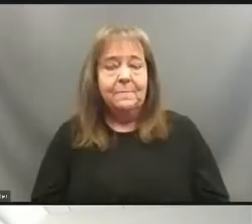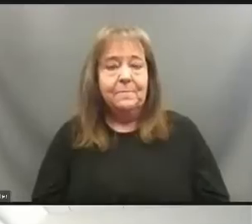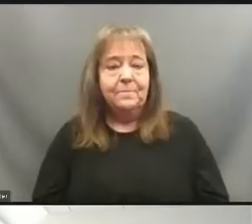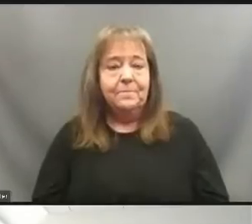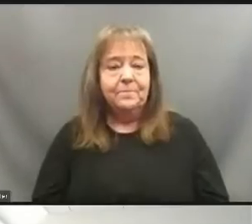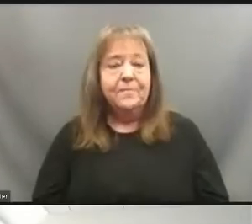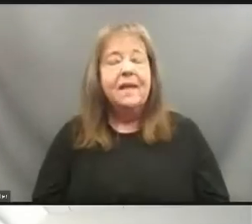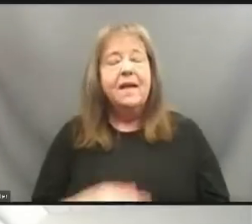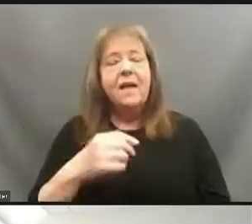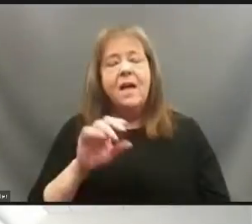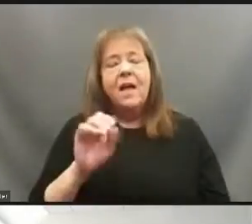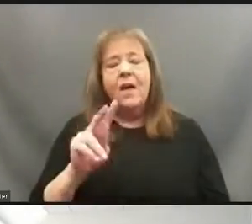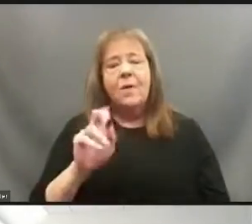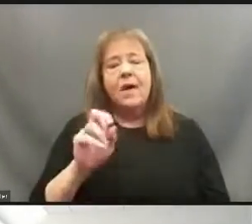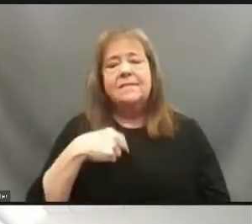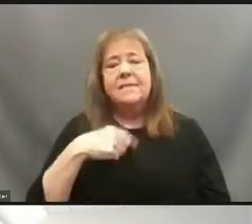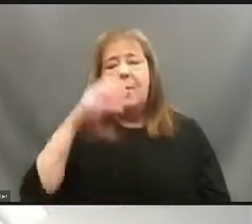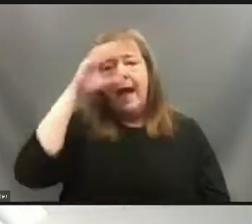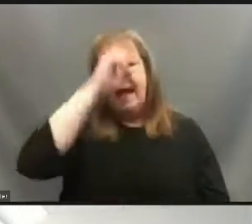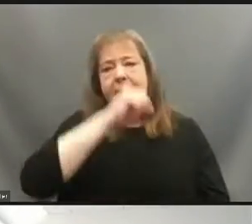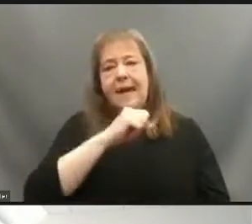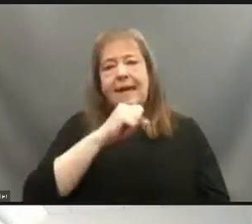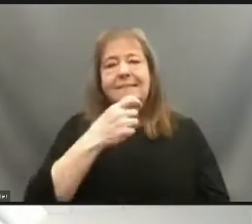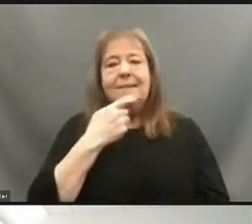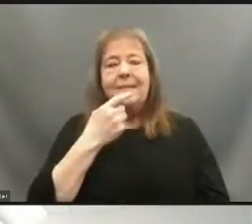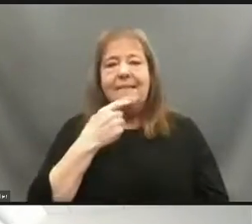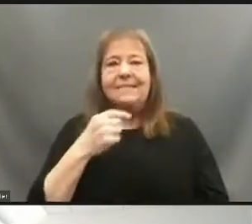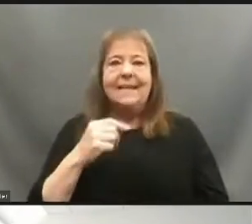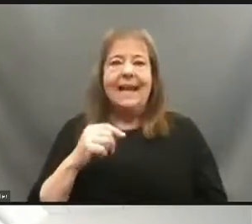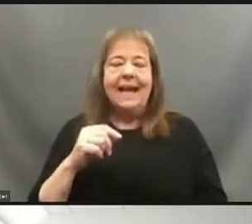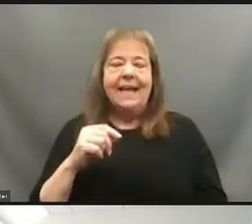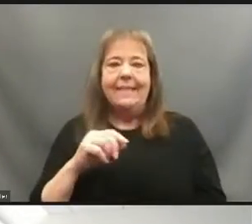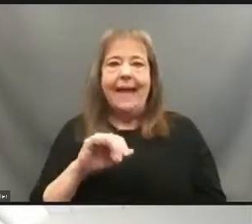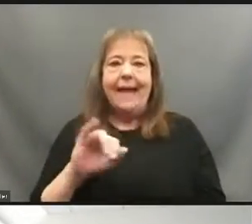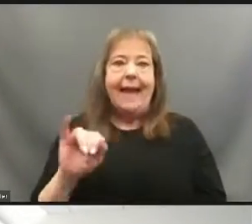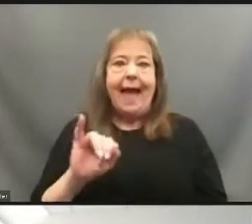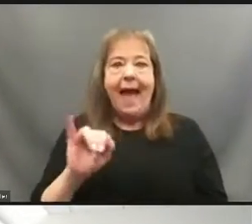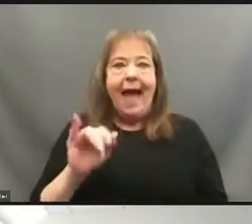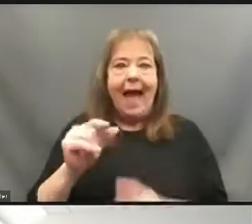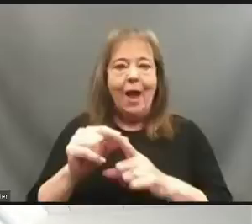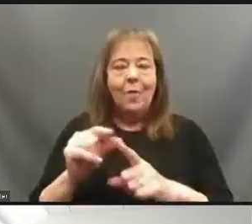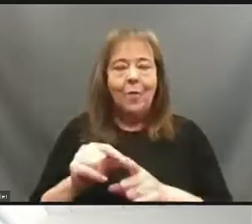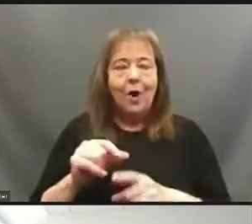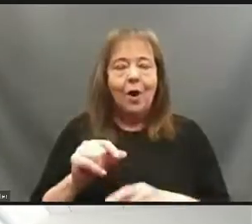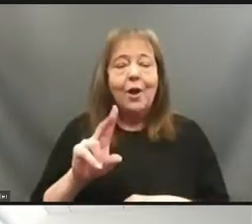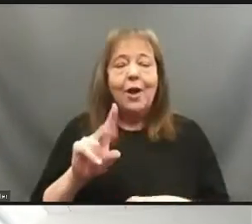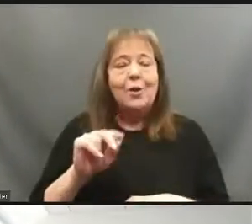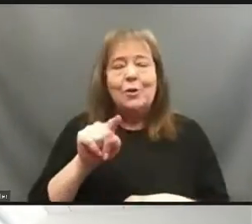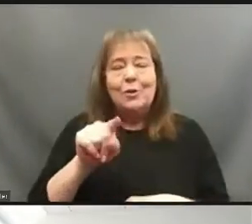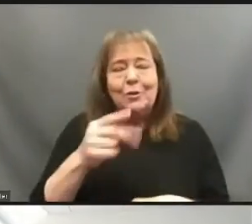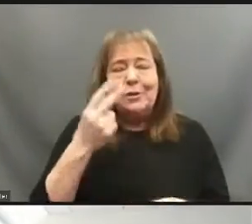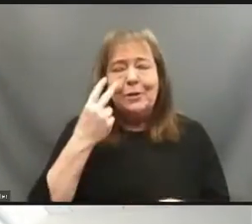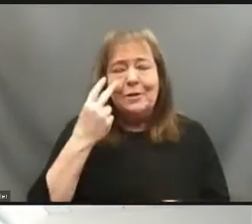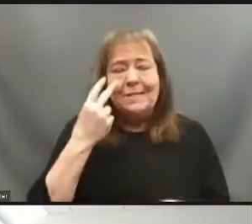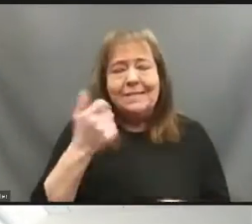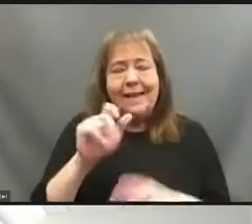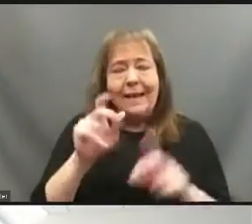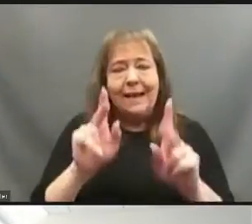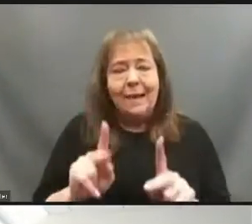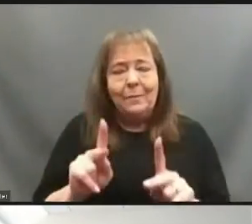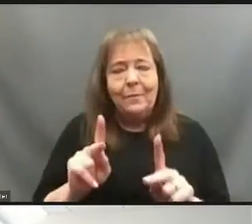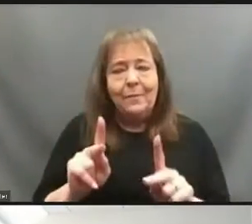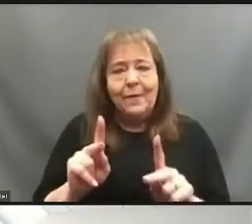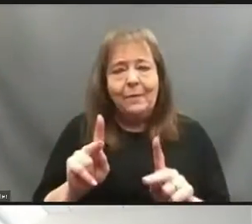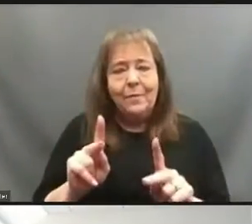And I guess I'll bring up the dreaded I word again. Are we seeing in the hospitals still a lot of